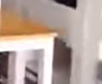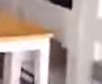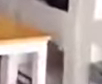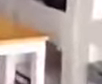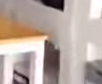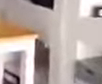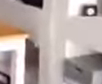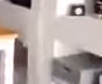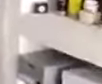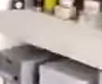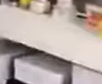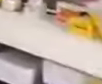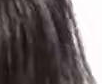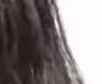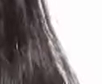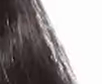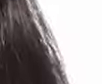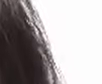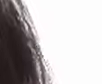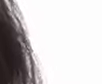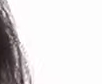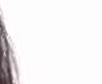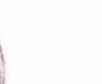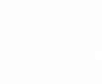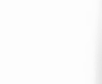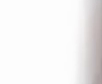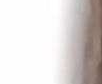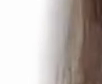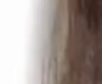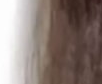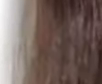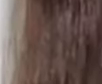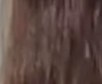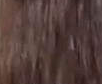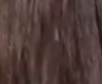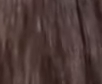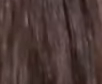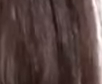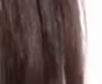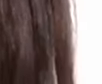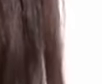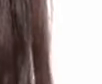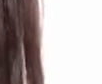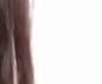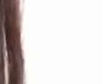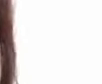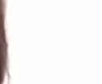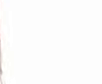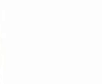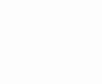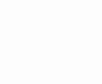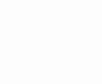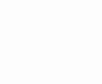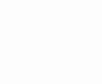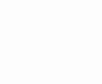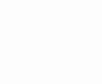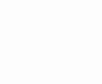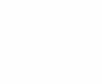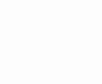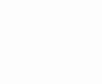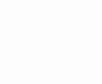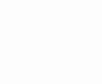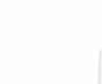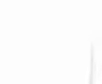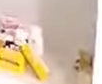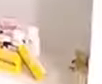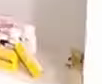dox ci ay kawar 9A grade rek nak wow we do have bundles as well hair ci lu ne lañu dox ñun ñu ci